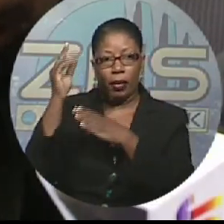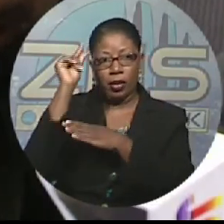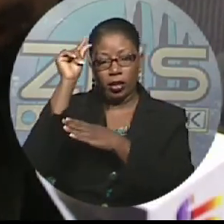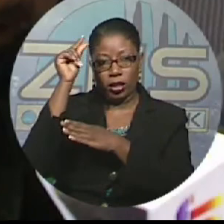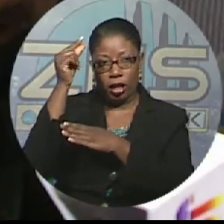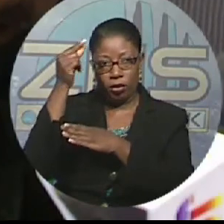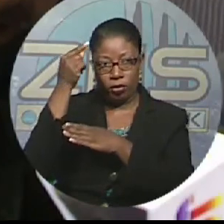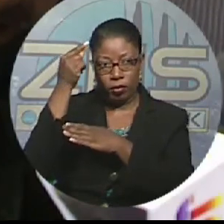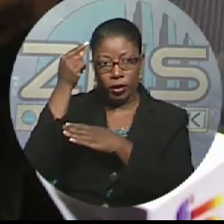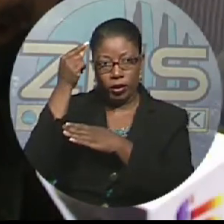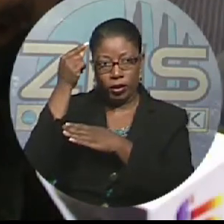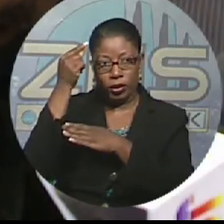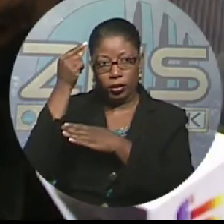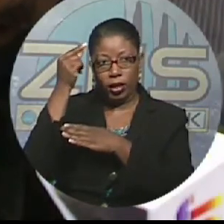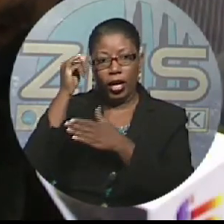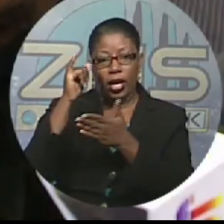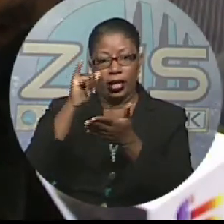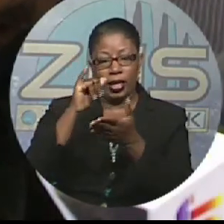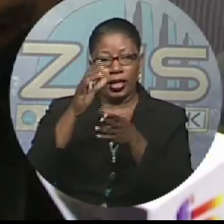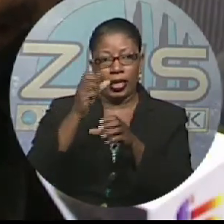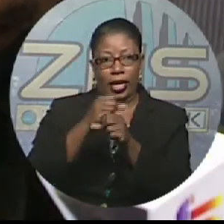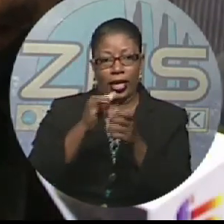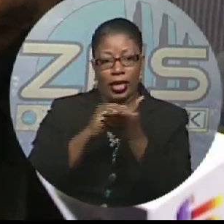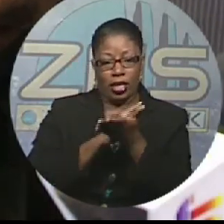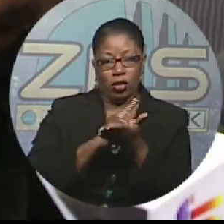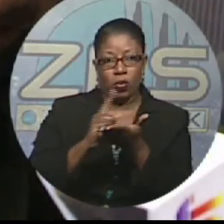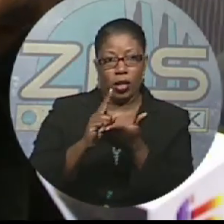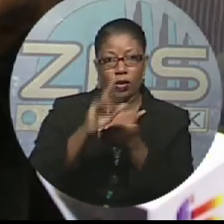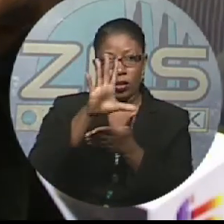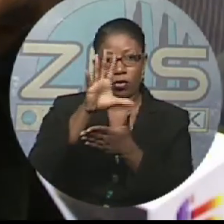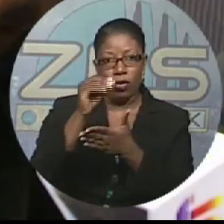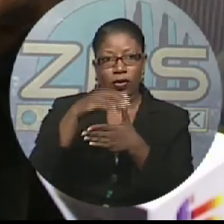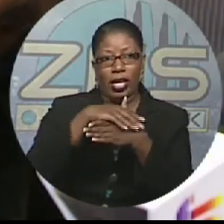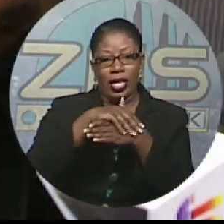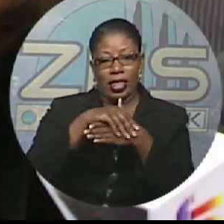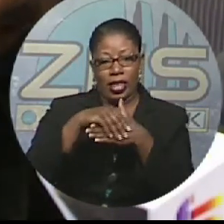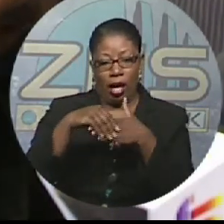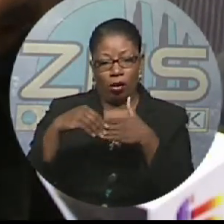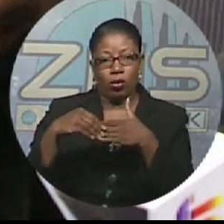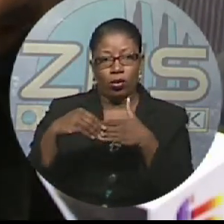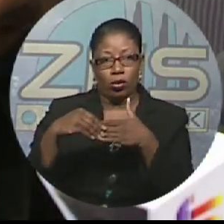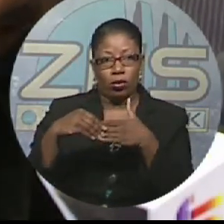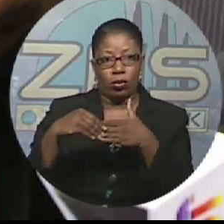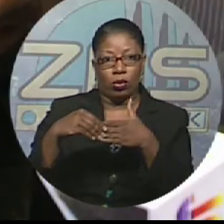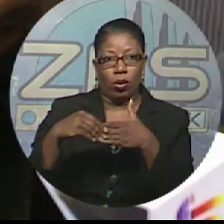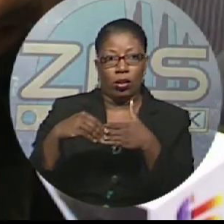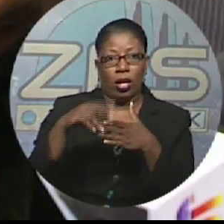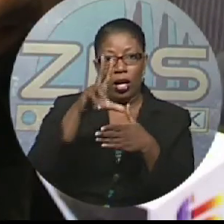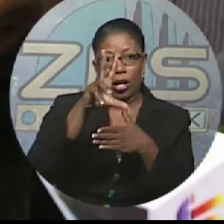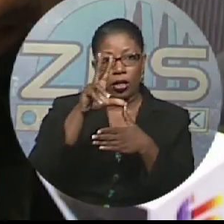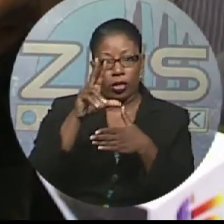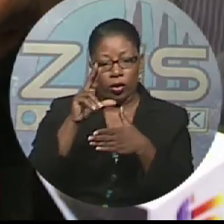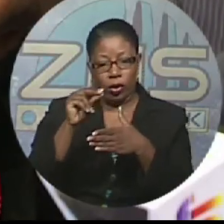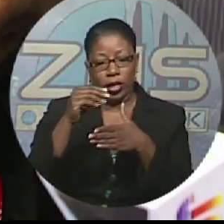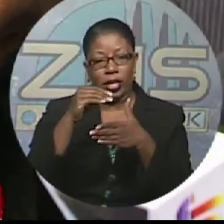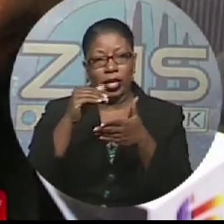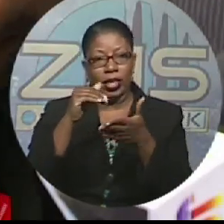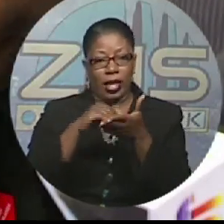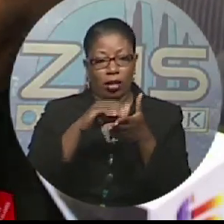government. They'll receive that this week. It is $50,000 first place, $30,000 second